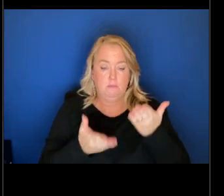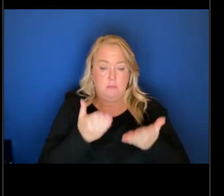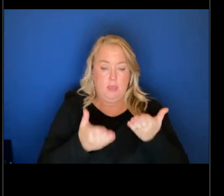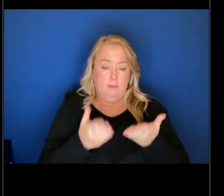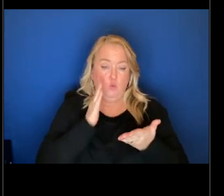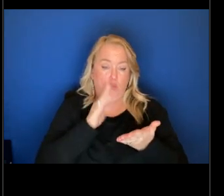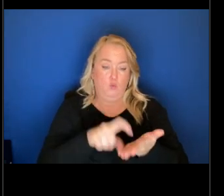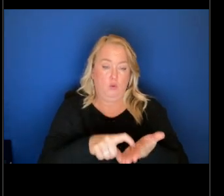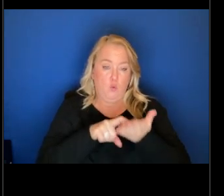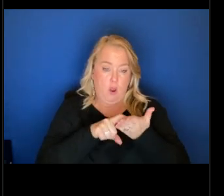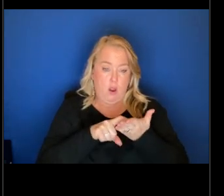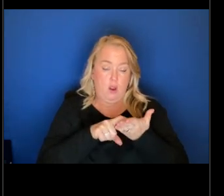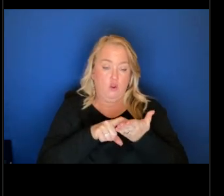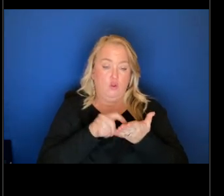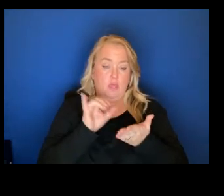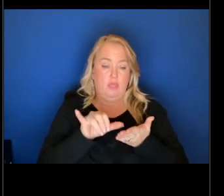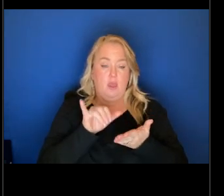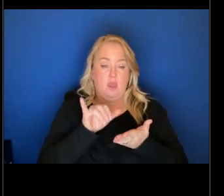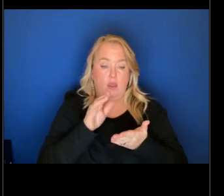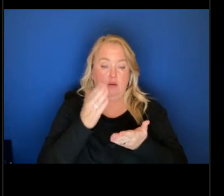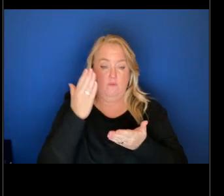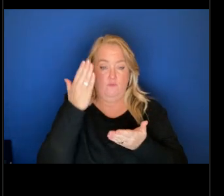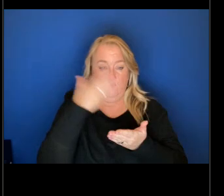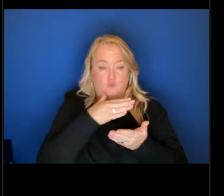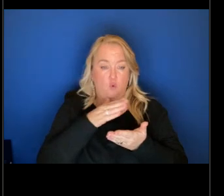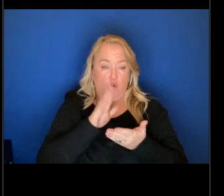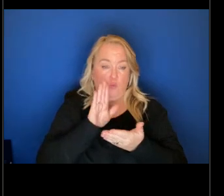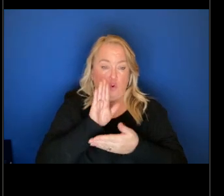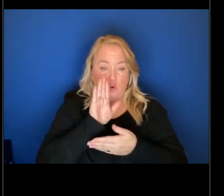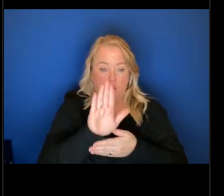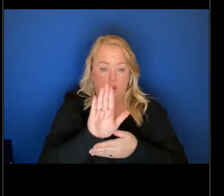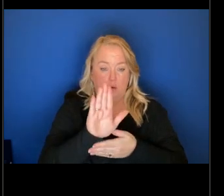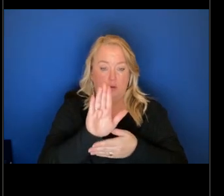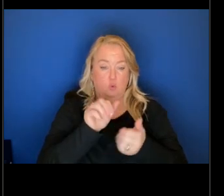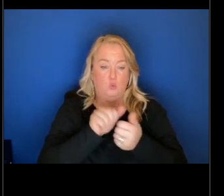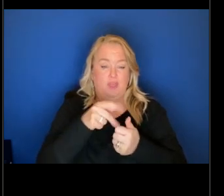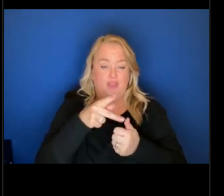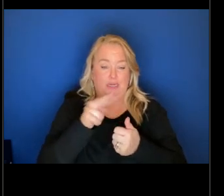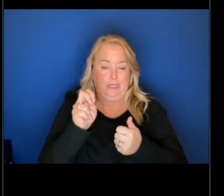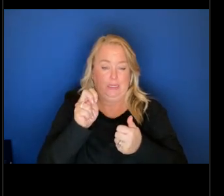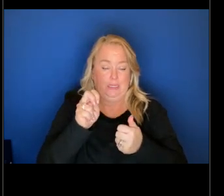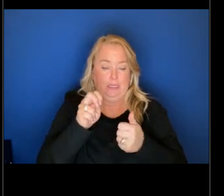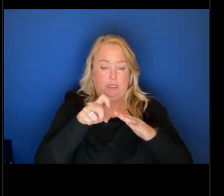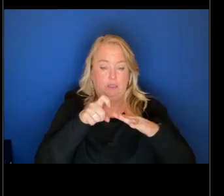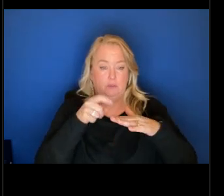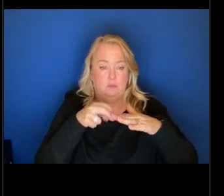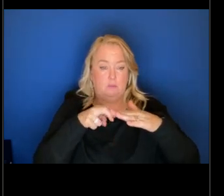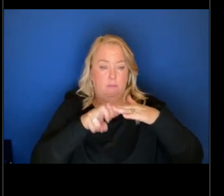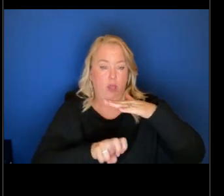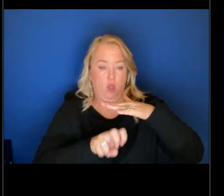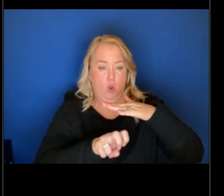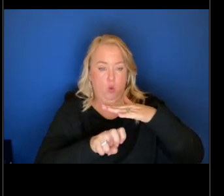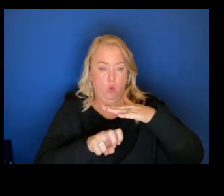may require a forward approach with knee space below the sink.